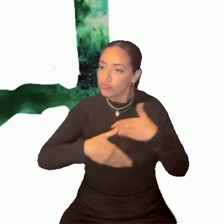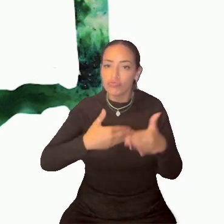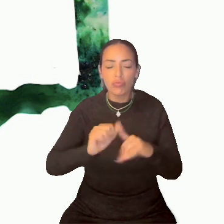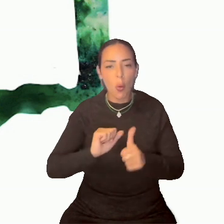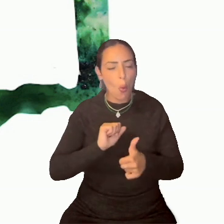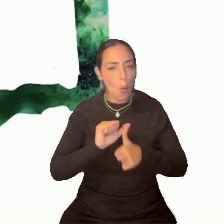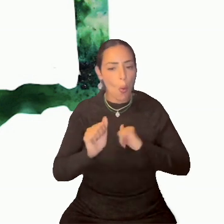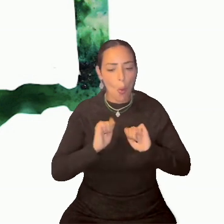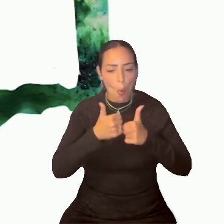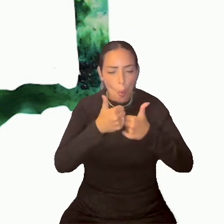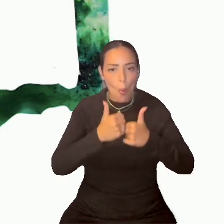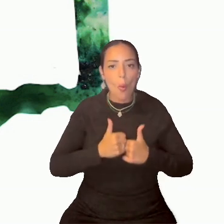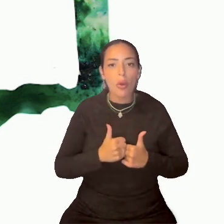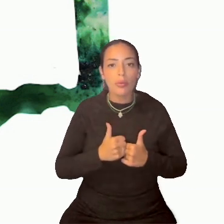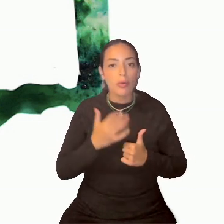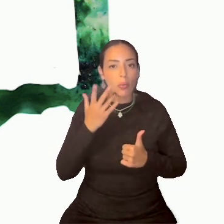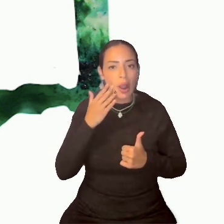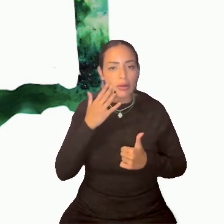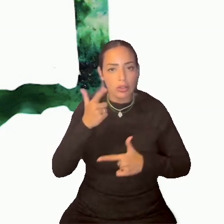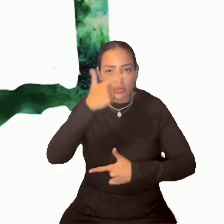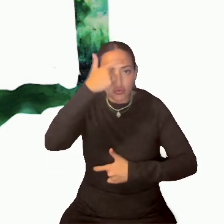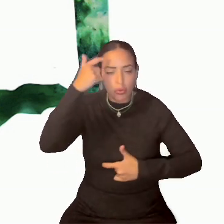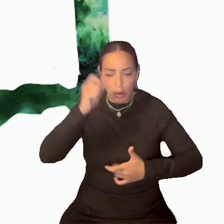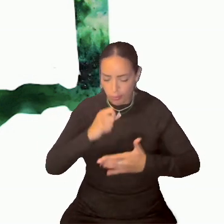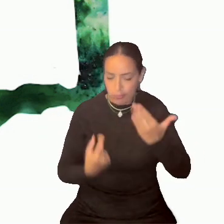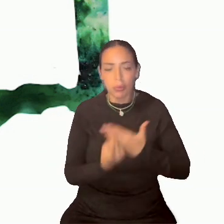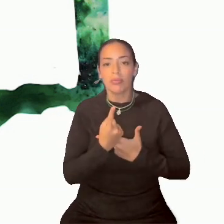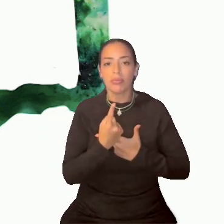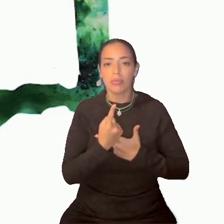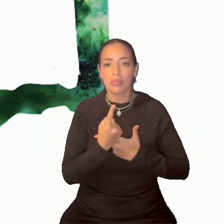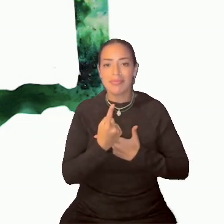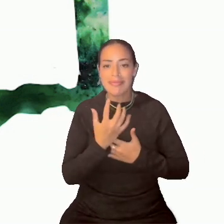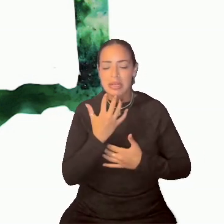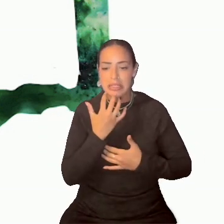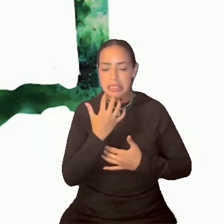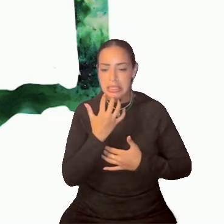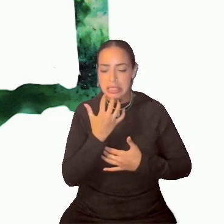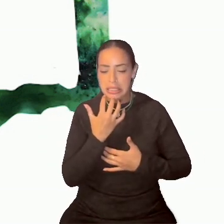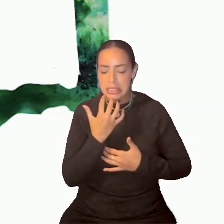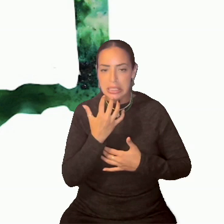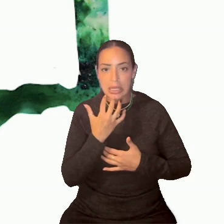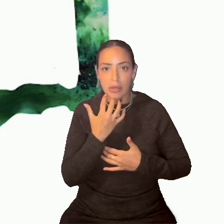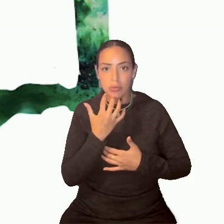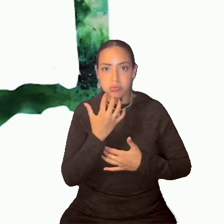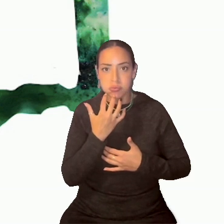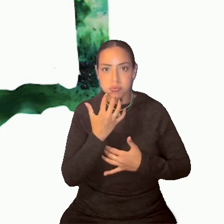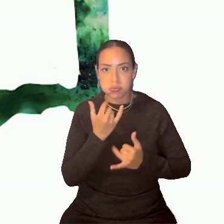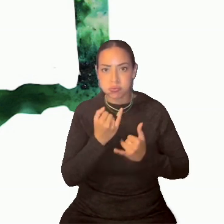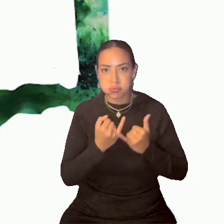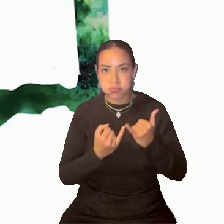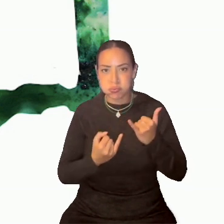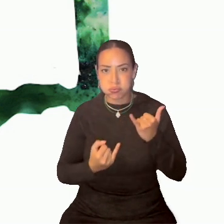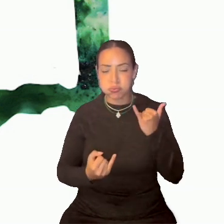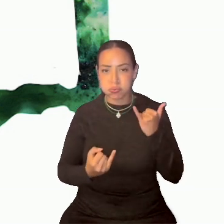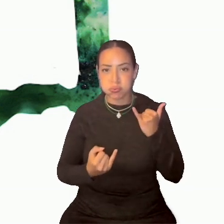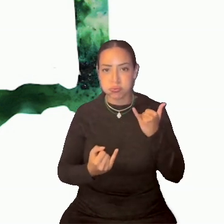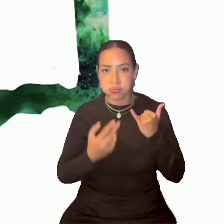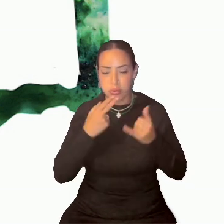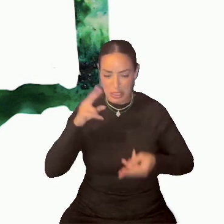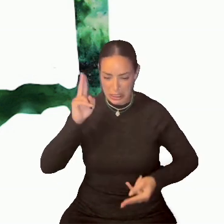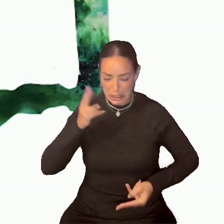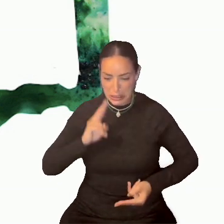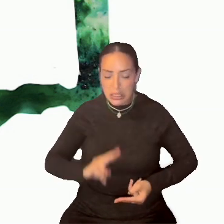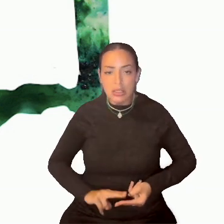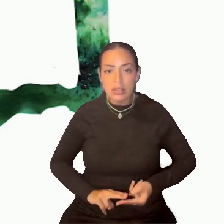best. However, when someone experiences trauma, their window of tolerance becomes much narrower, and they are much more easily pushed outside